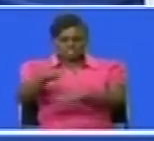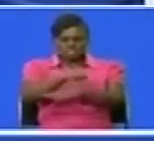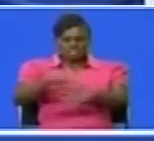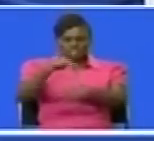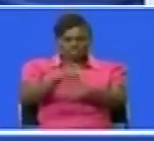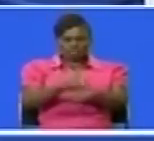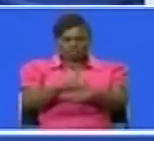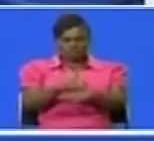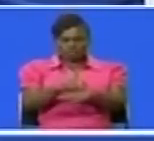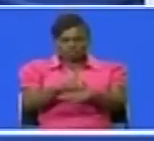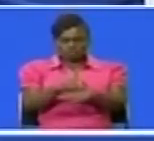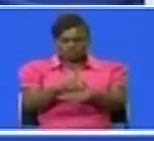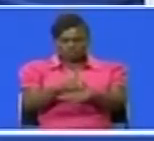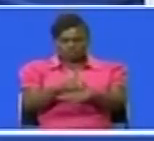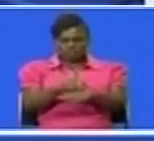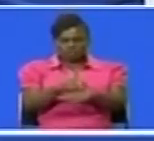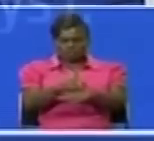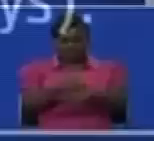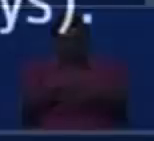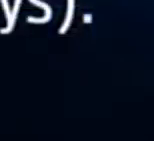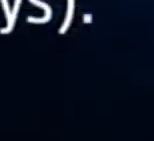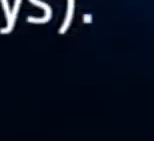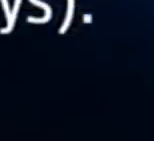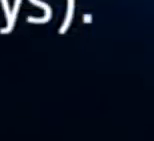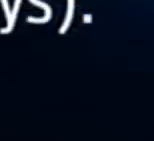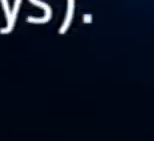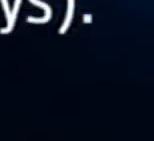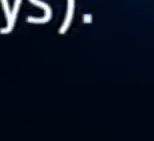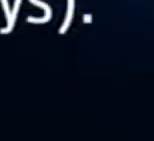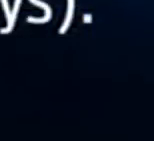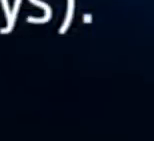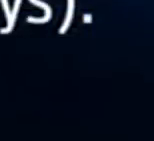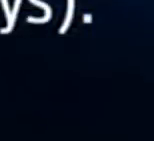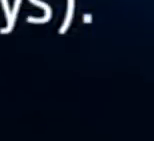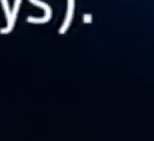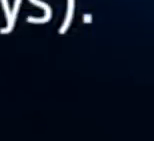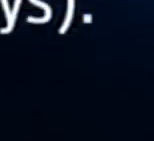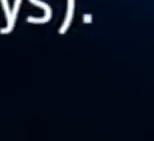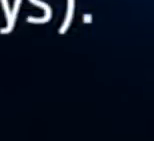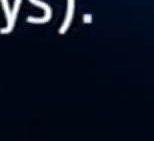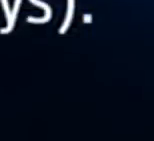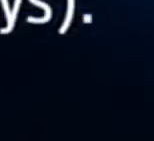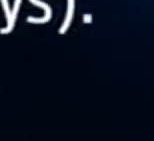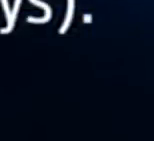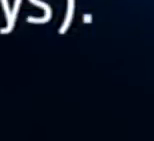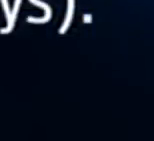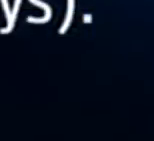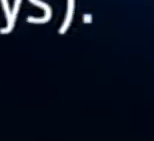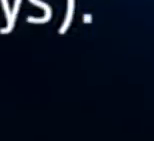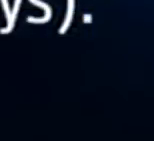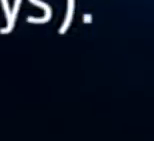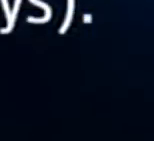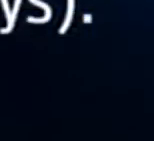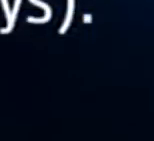the Westphalian model or treaty. It is really basically a monarchy that then forced people, the Welsh, the